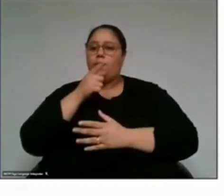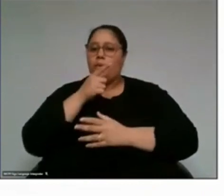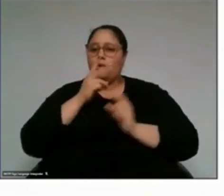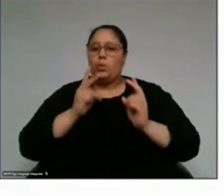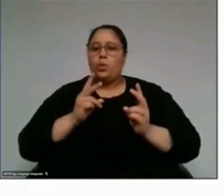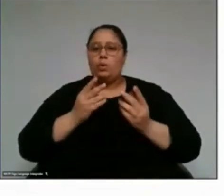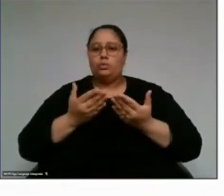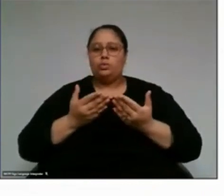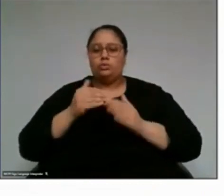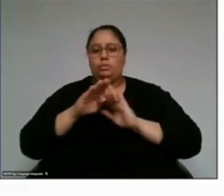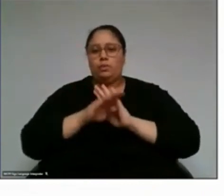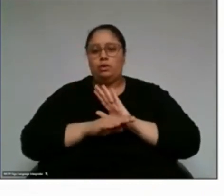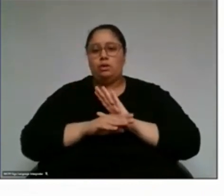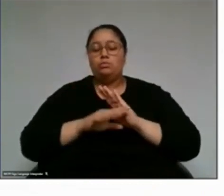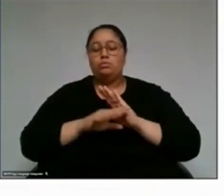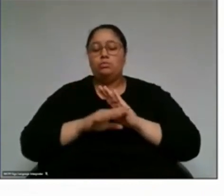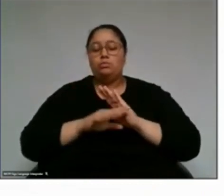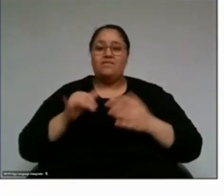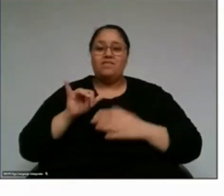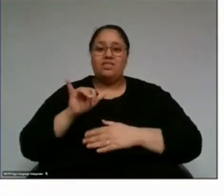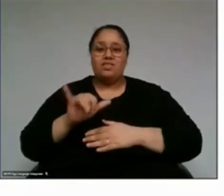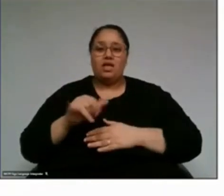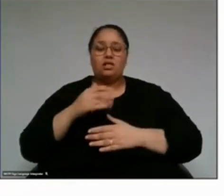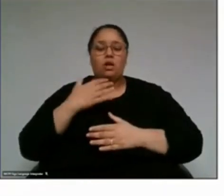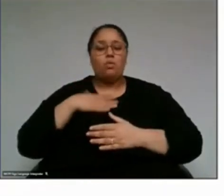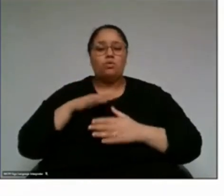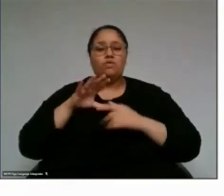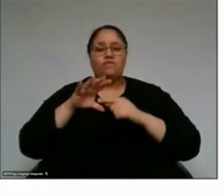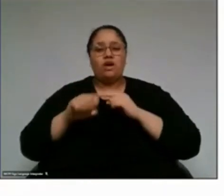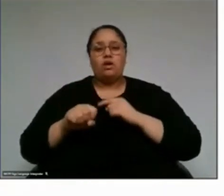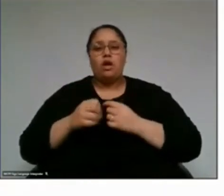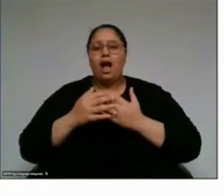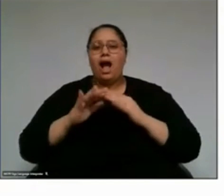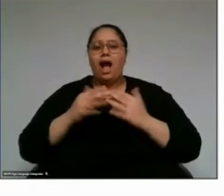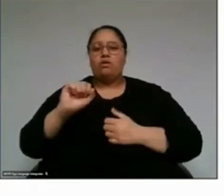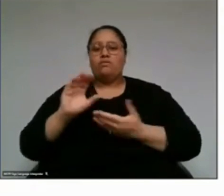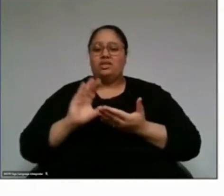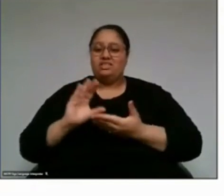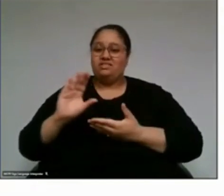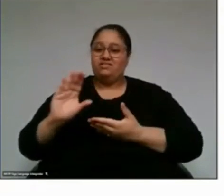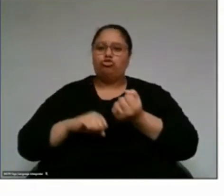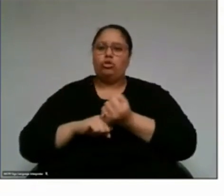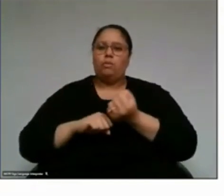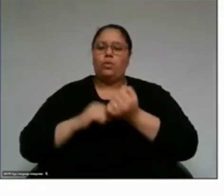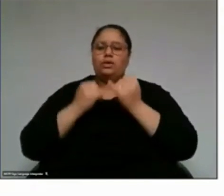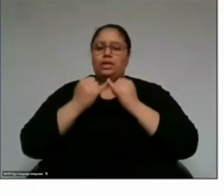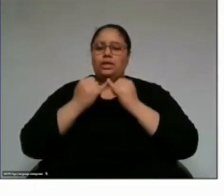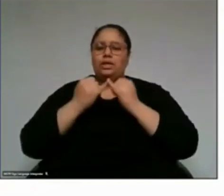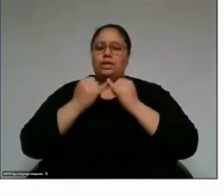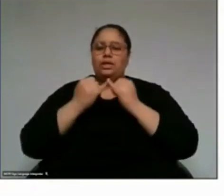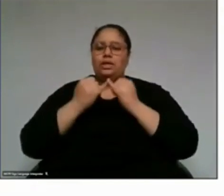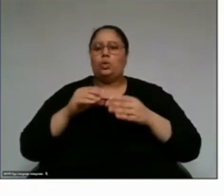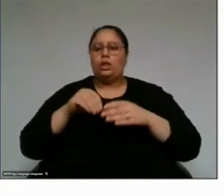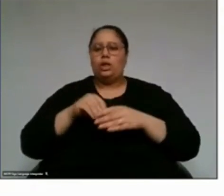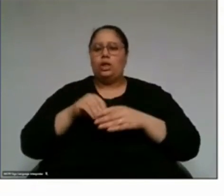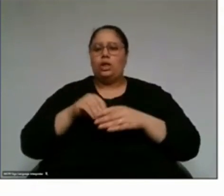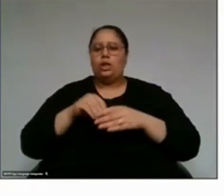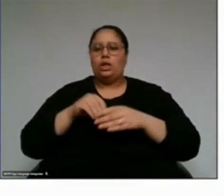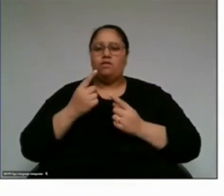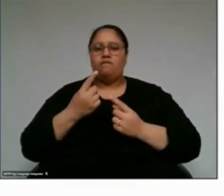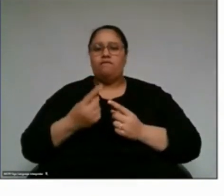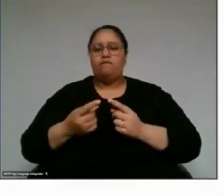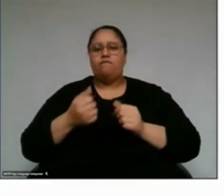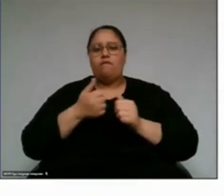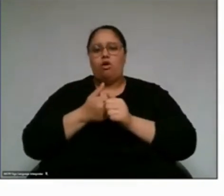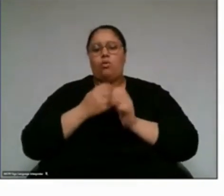schools program. So given this, I wanted to find out how are these funds then supporting independent schools in the Western Cape per the